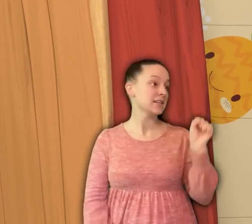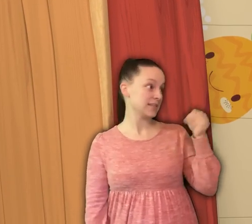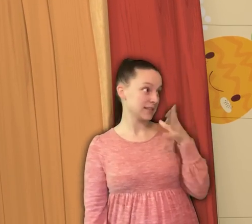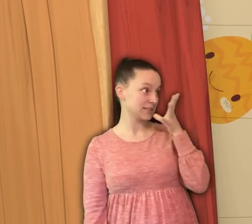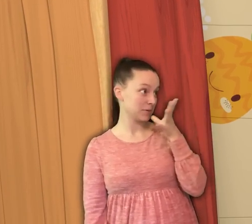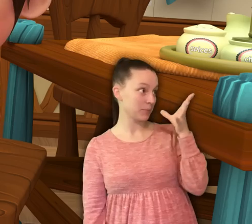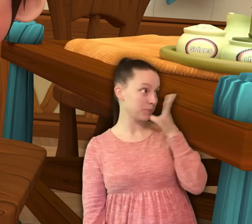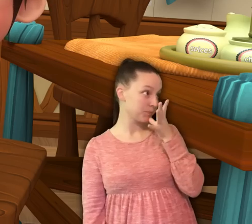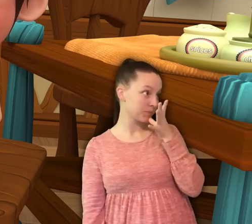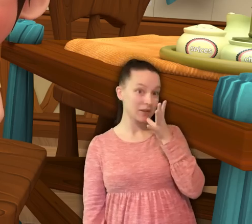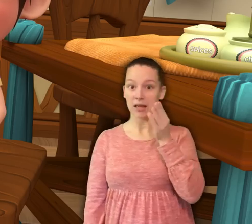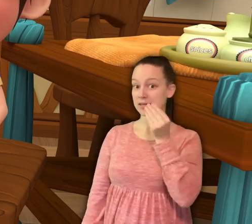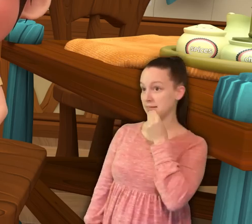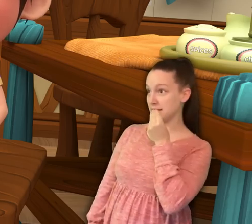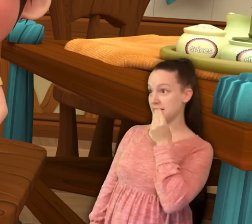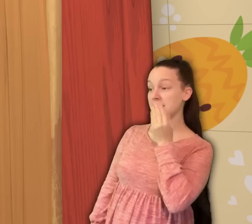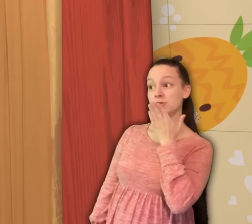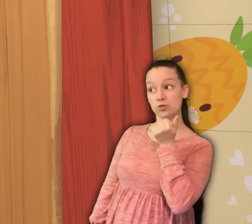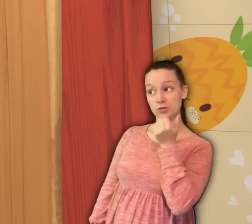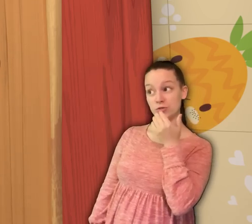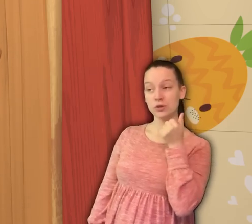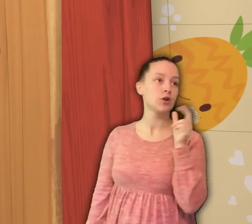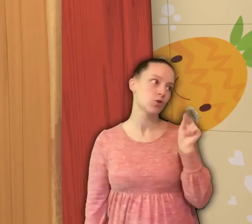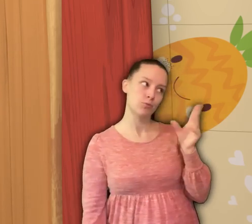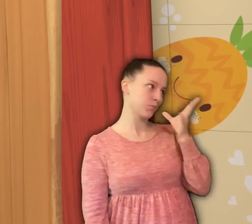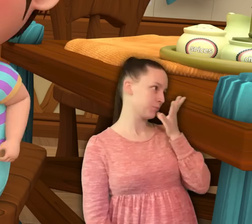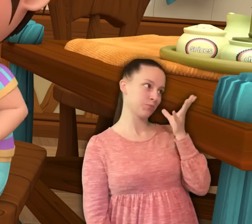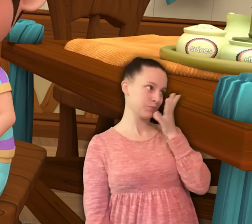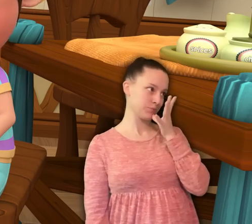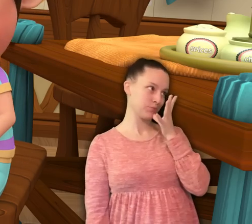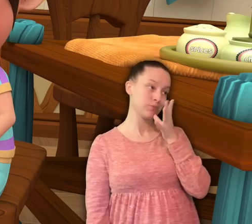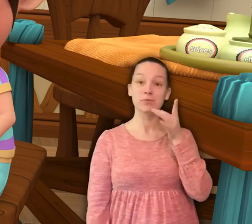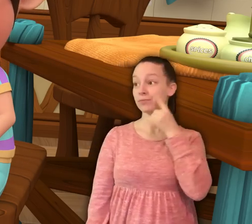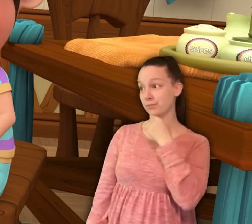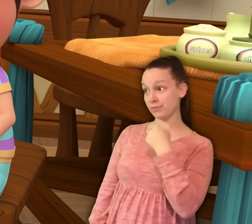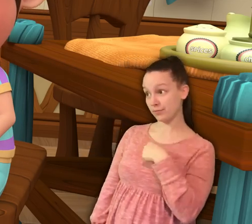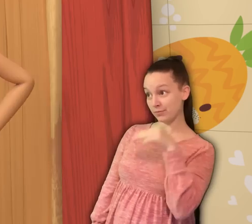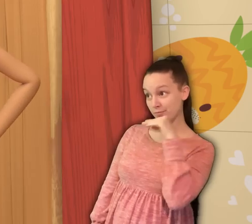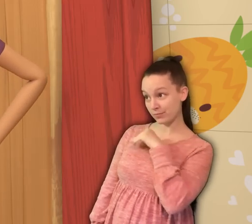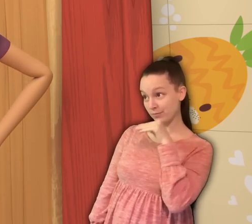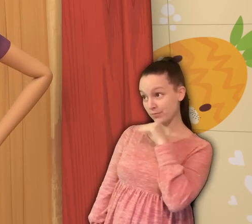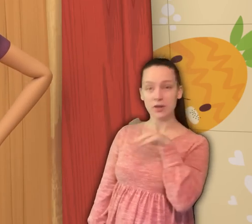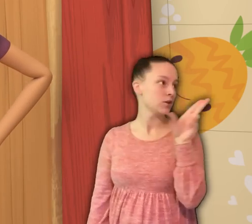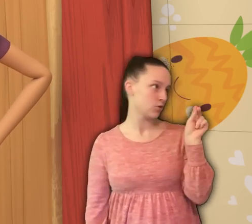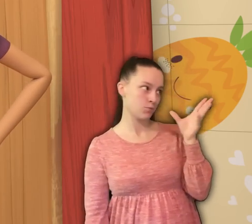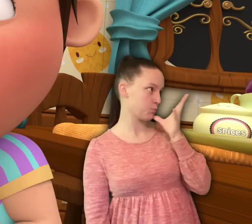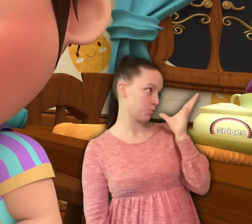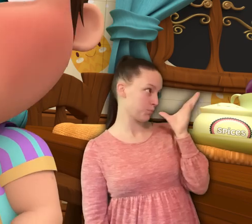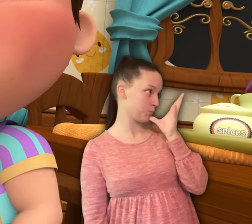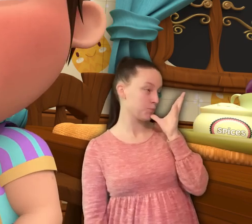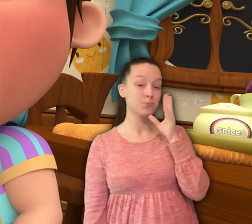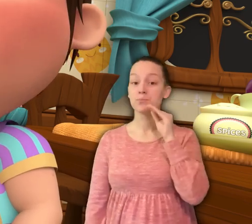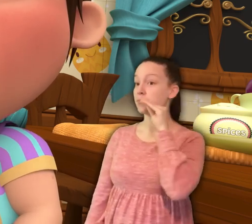Johny Johny yes Mama eating sugar no Mama telling